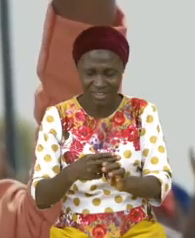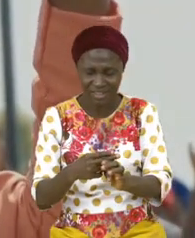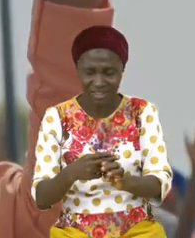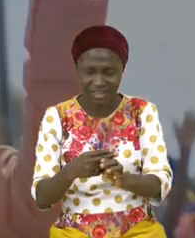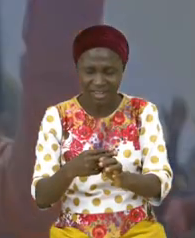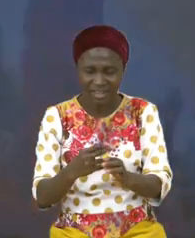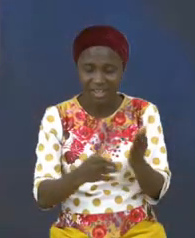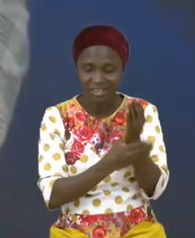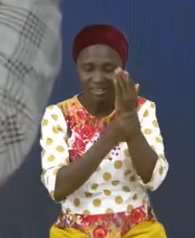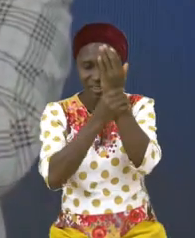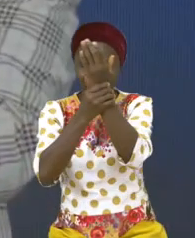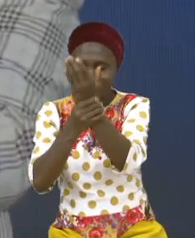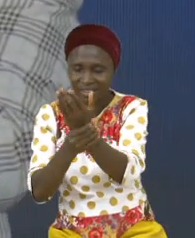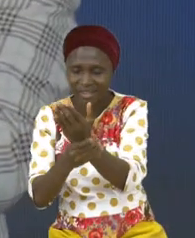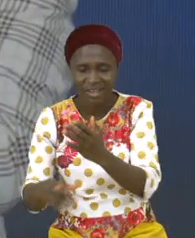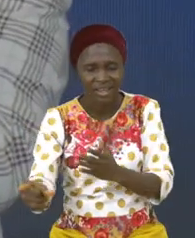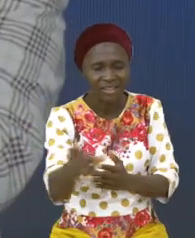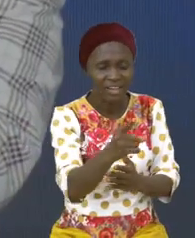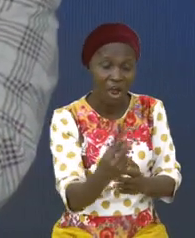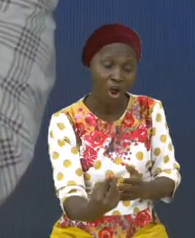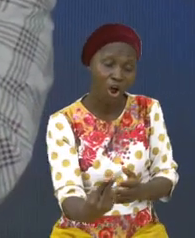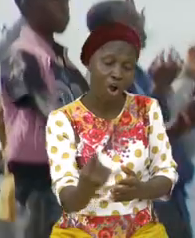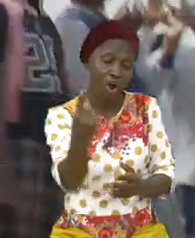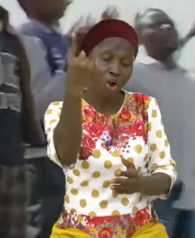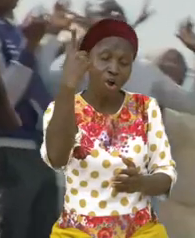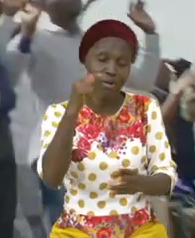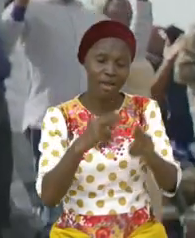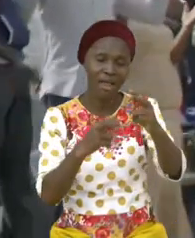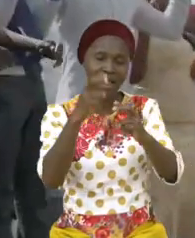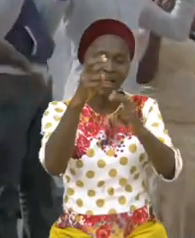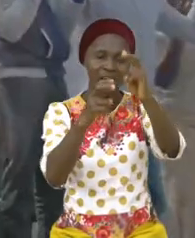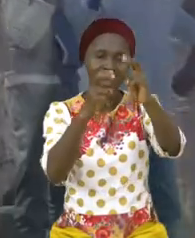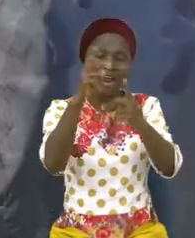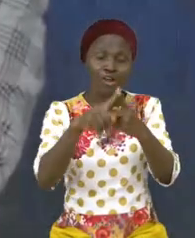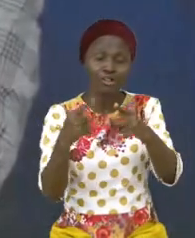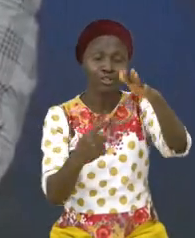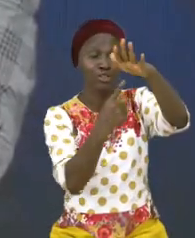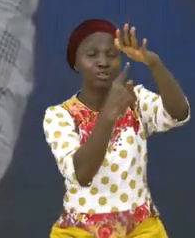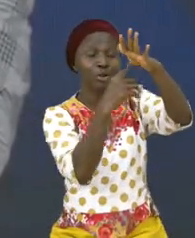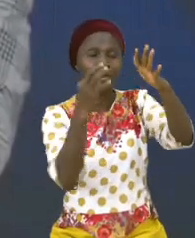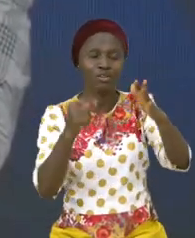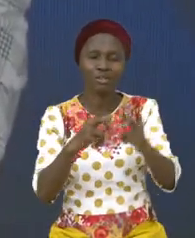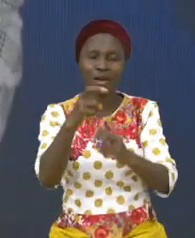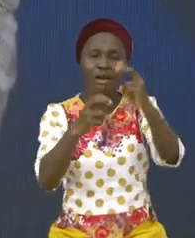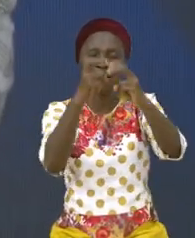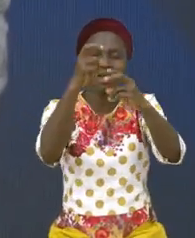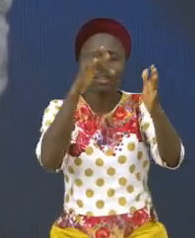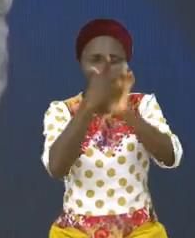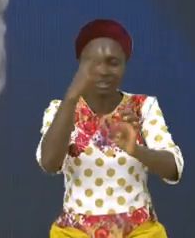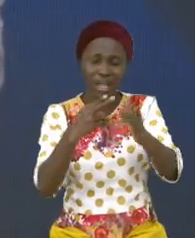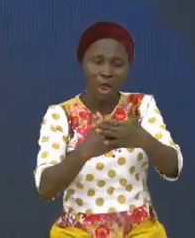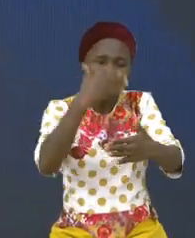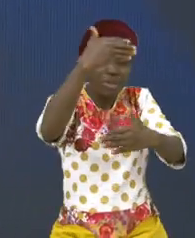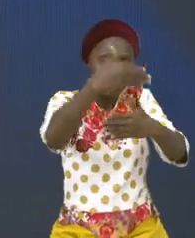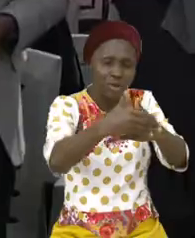Take them up the ladder. To the top of the ladder. Beyond,